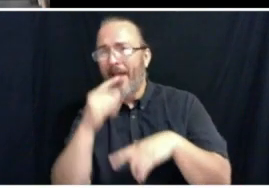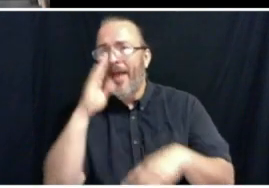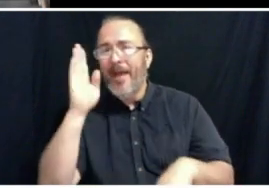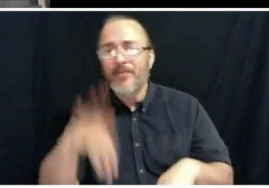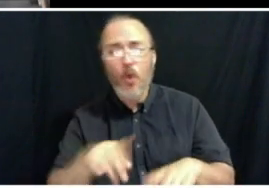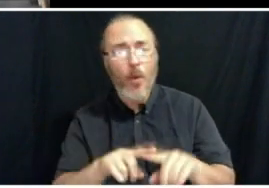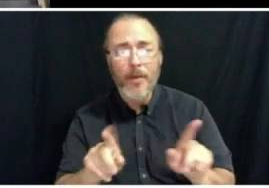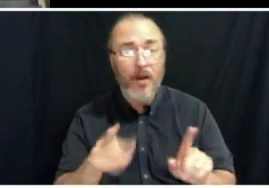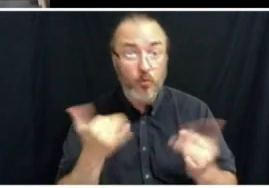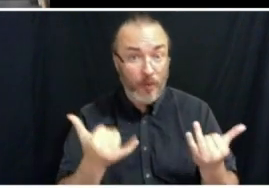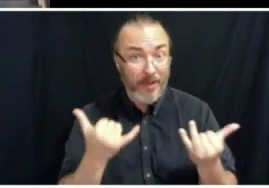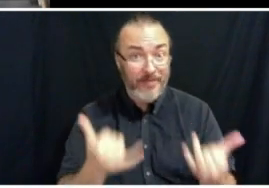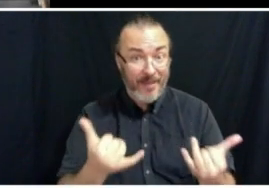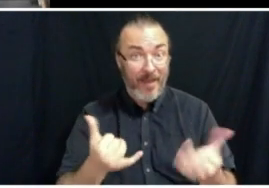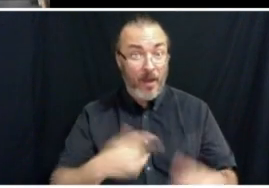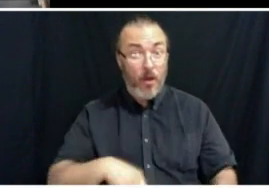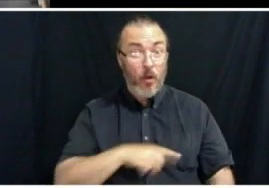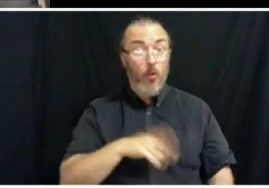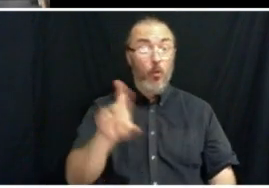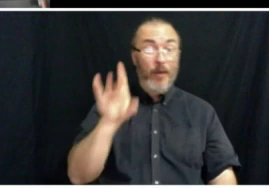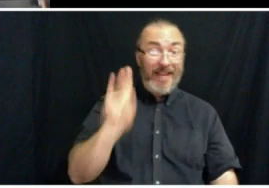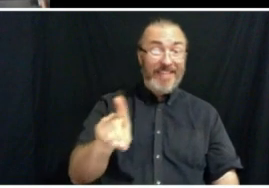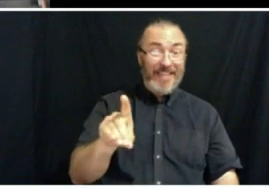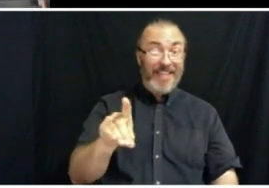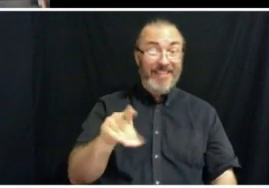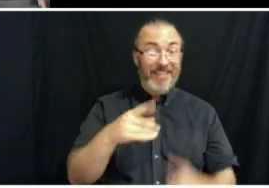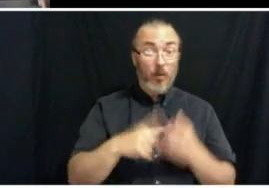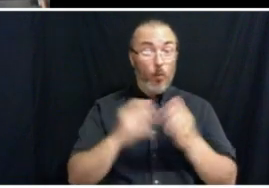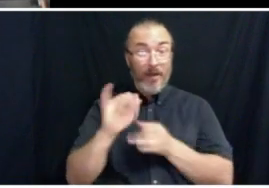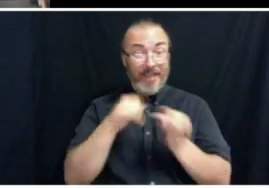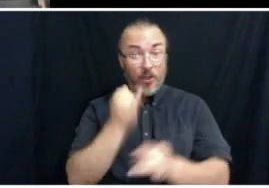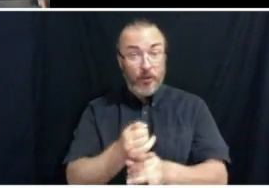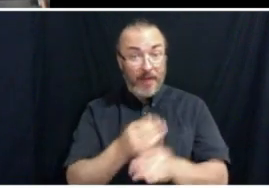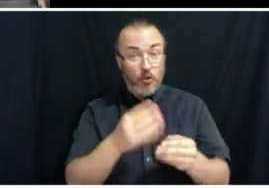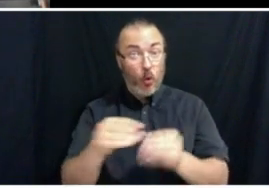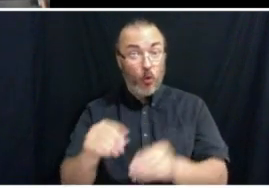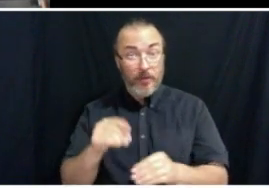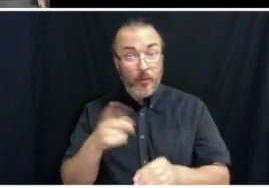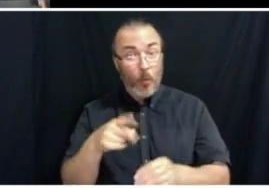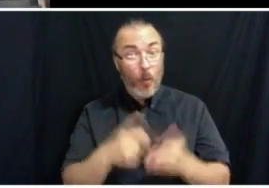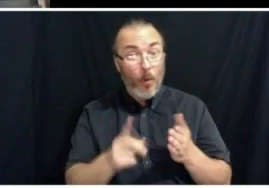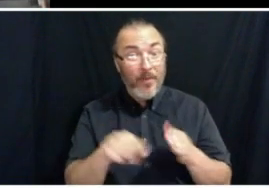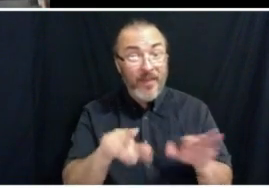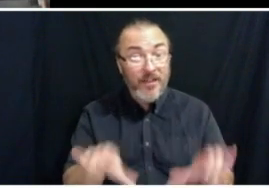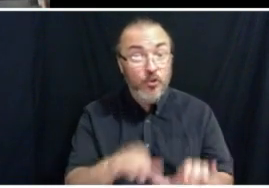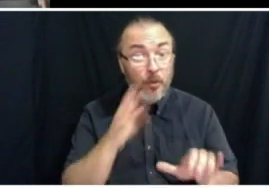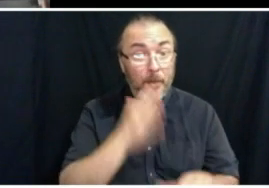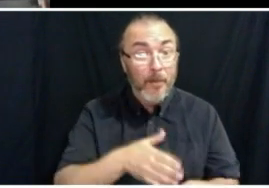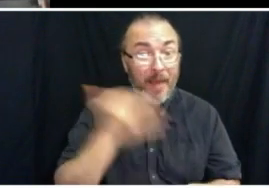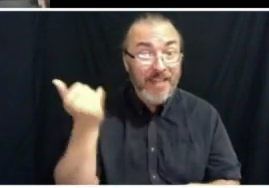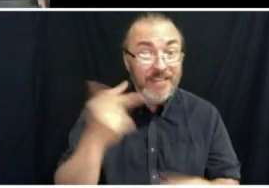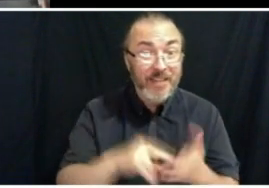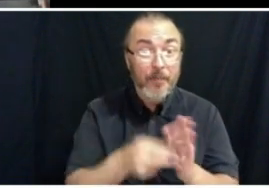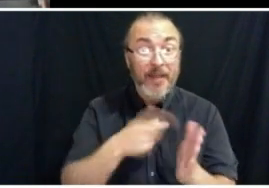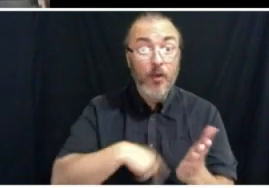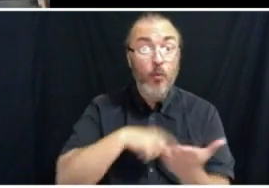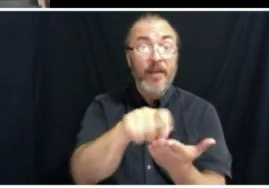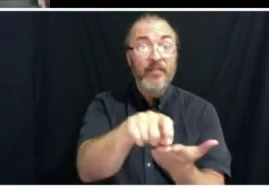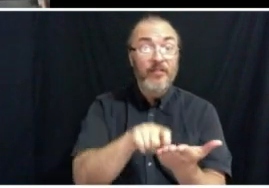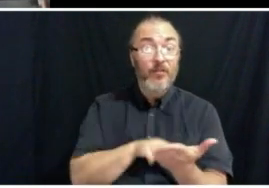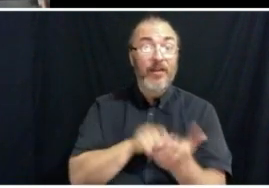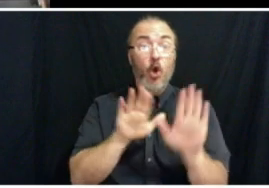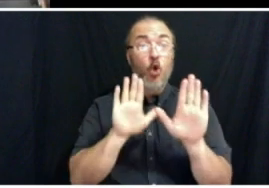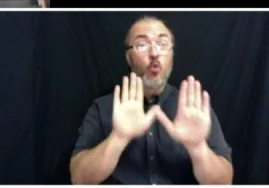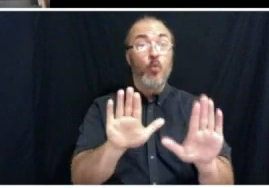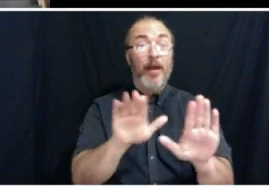have done what international organizations tend to do best, which is we have written a great report. And congratulations again